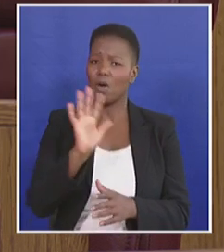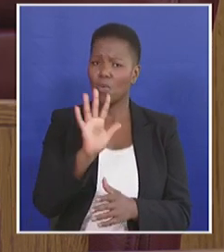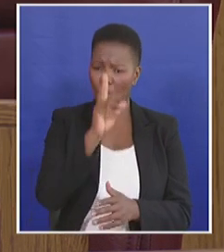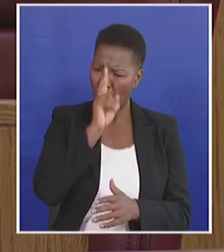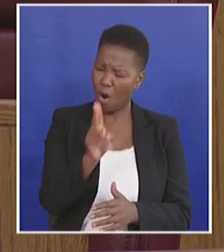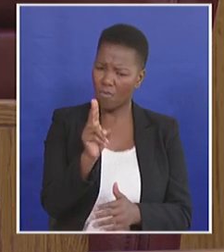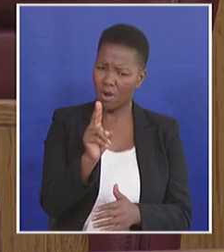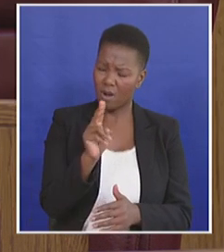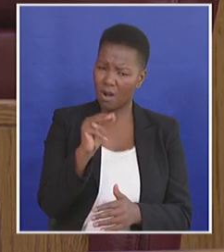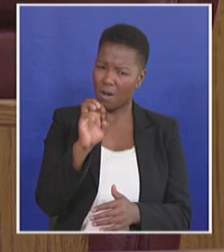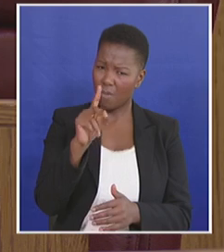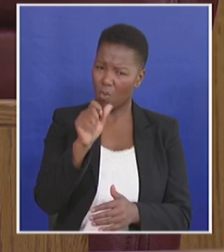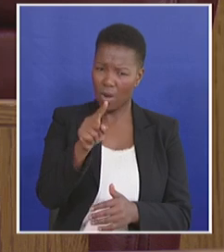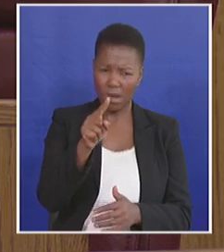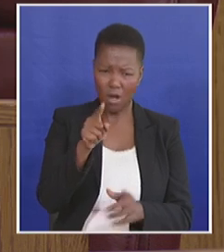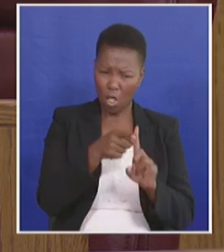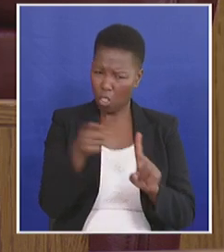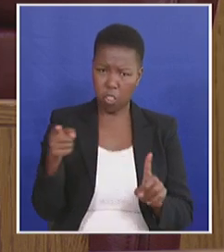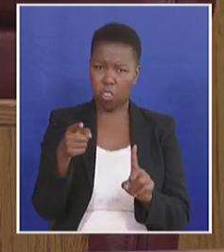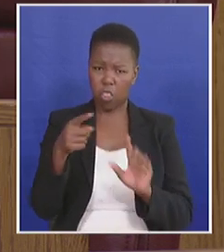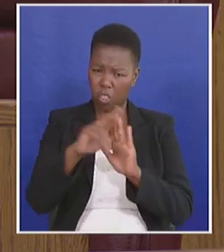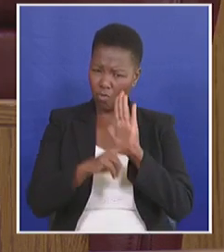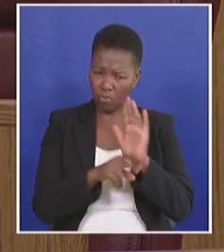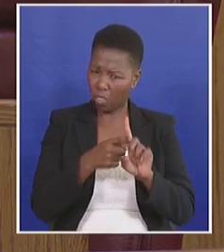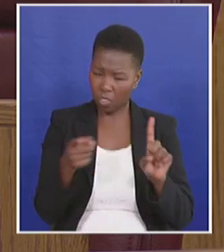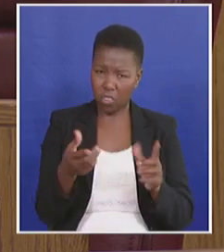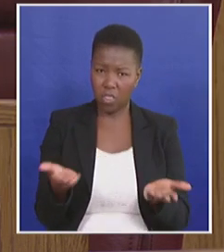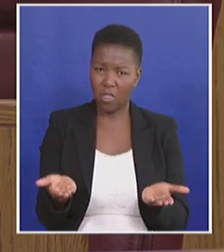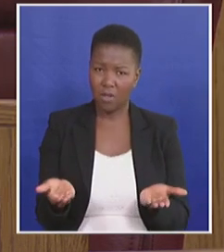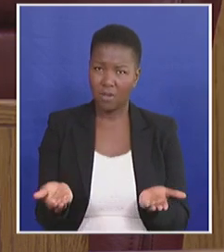that is not a point of order. It's a point of debate.